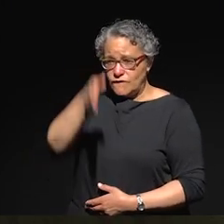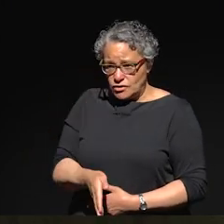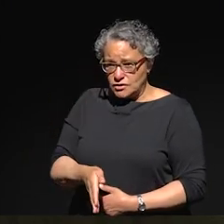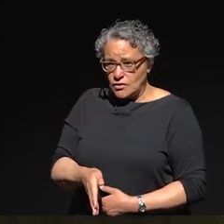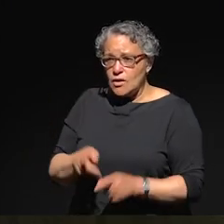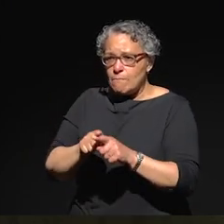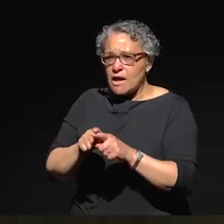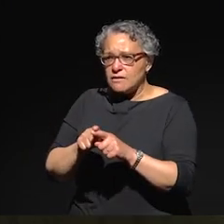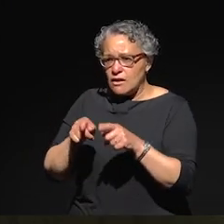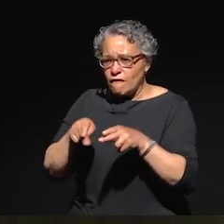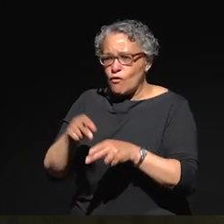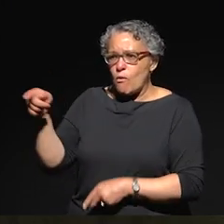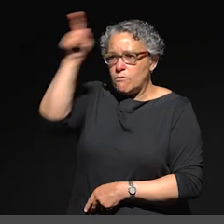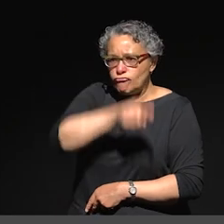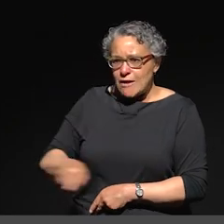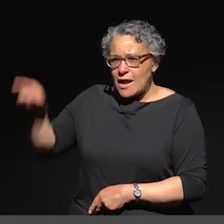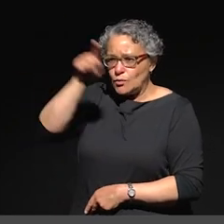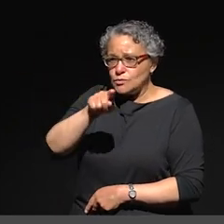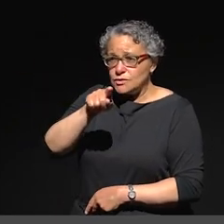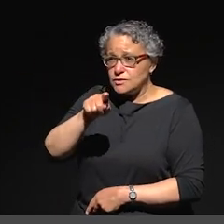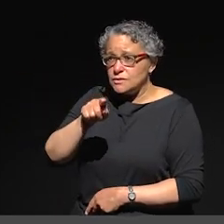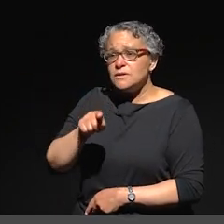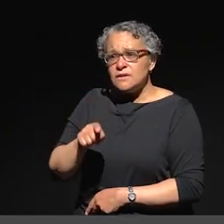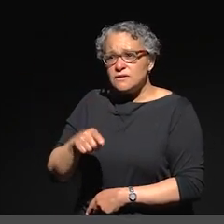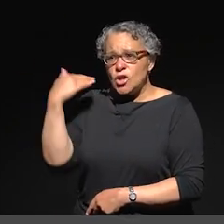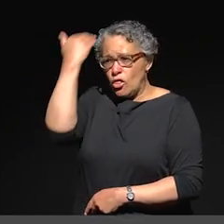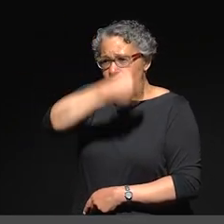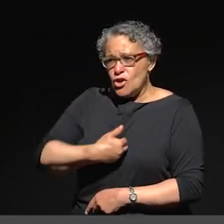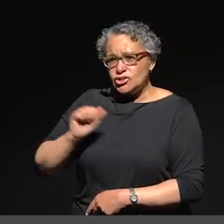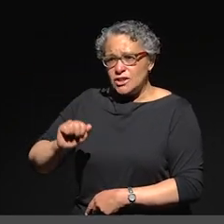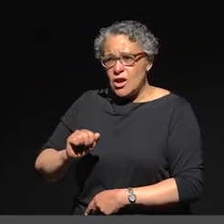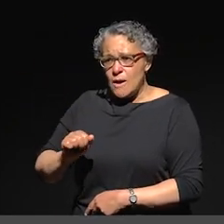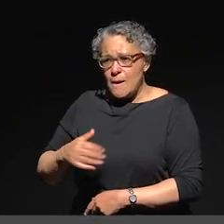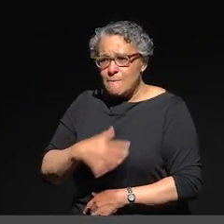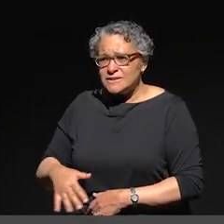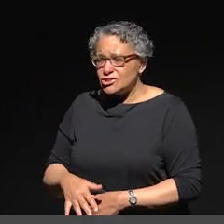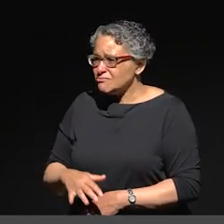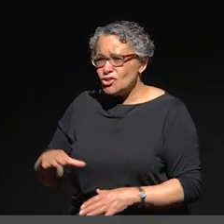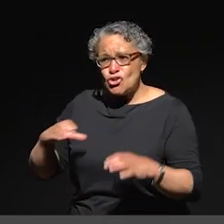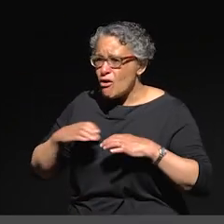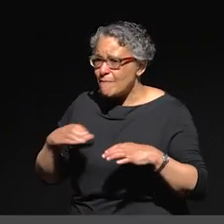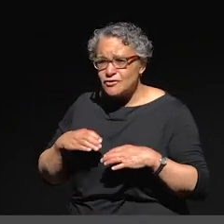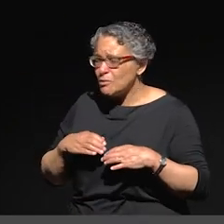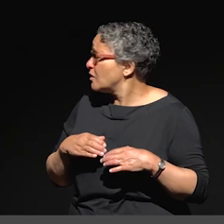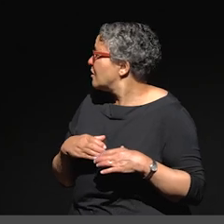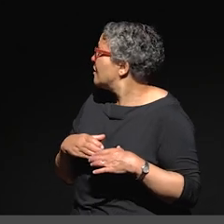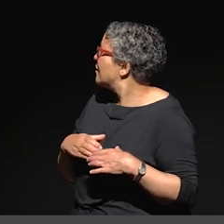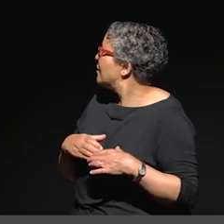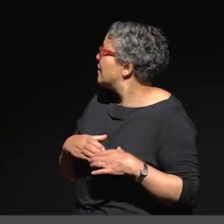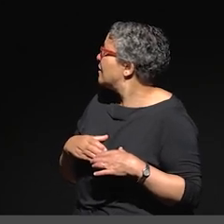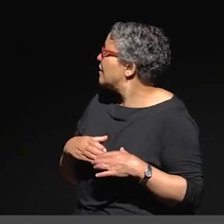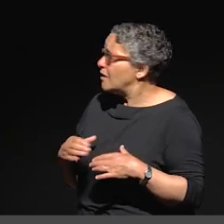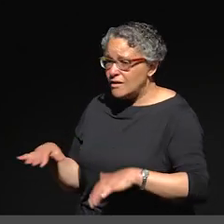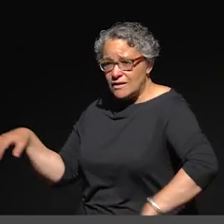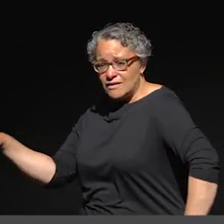Virgin in a position that is supremely uncomfortable, if you think about it. Like her legs are bending in opposite directions. But Raphael